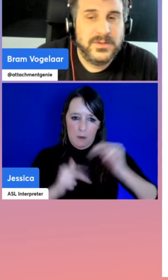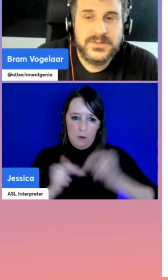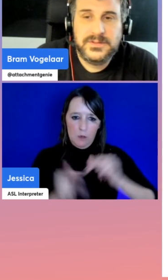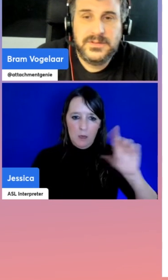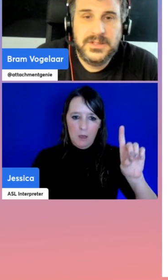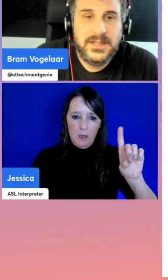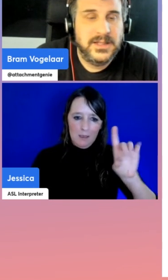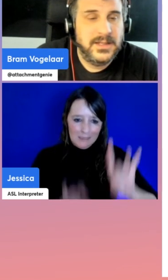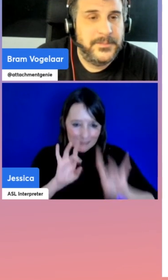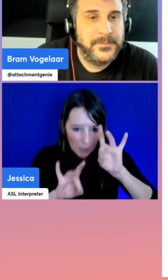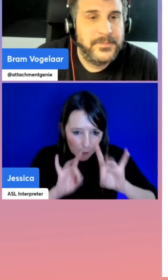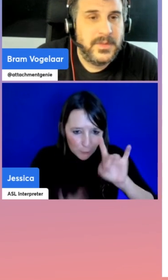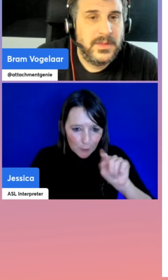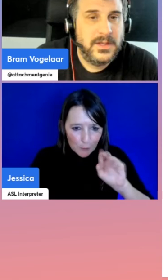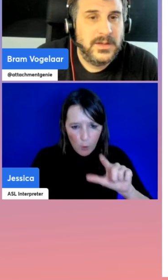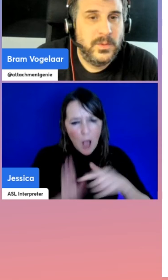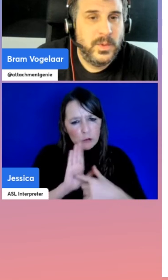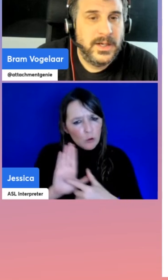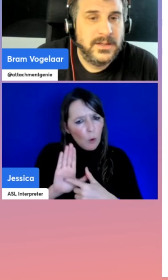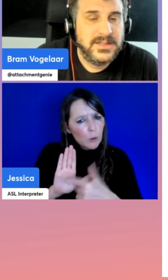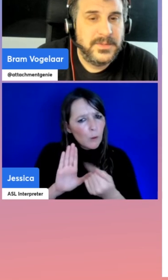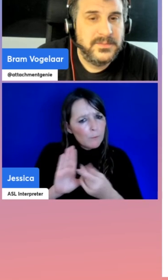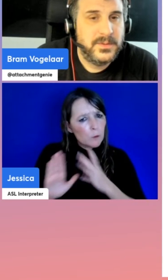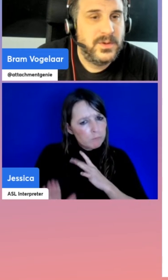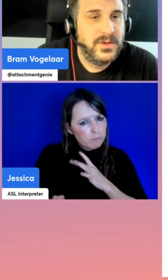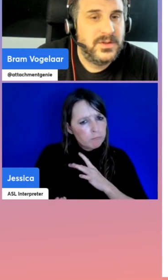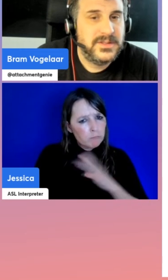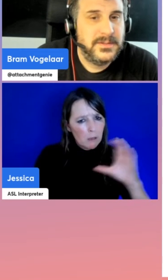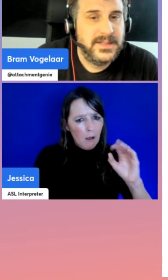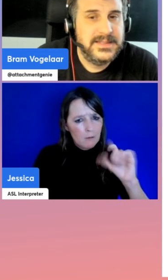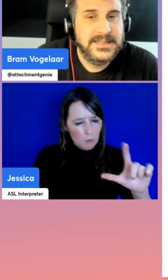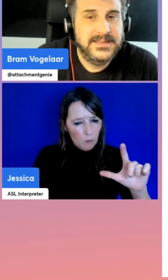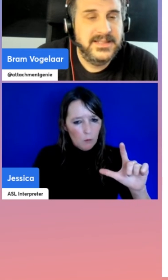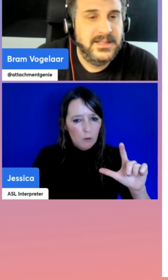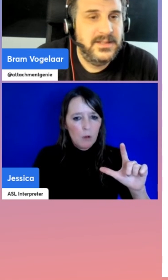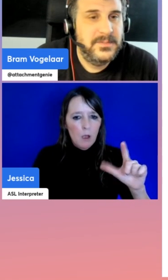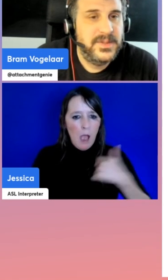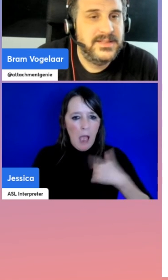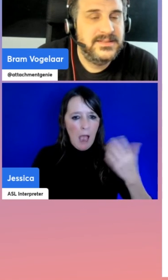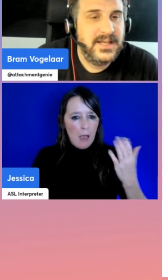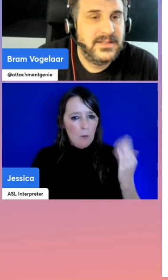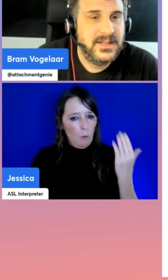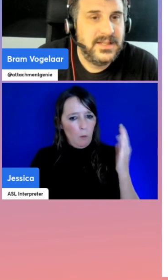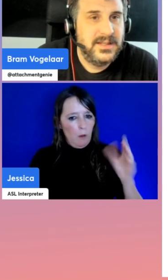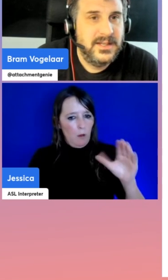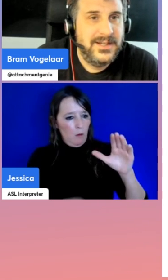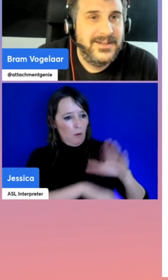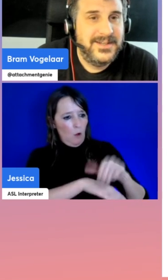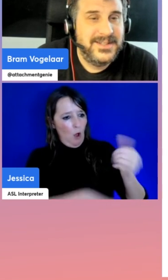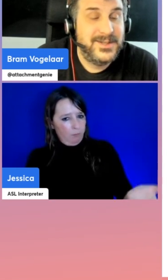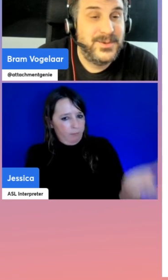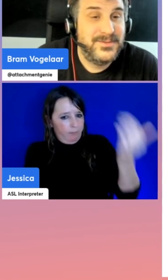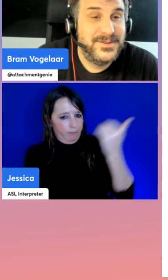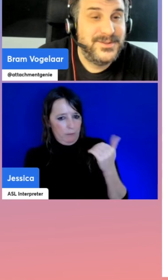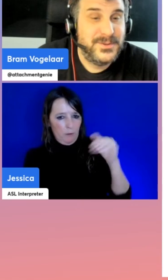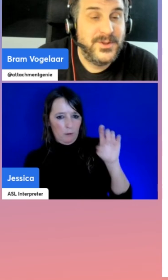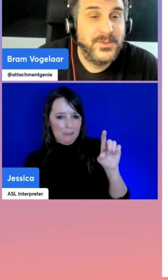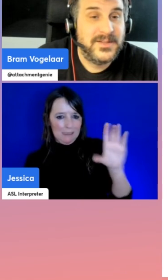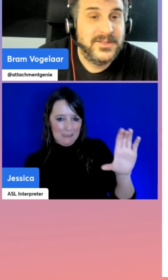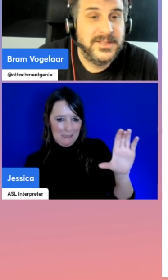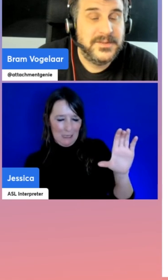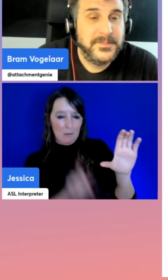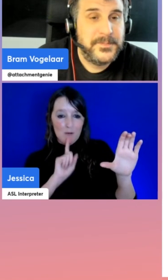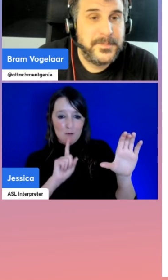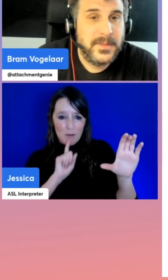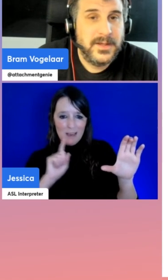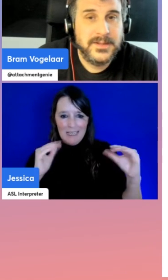here in Consul where sometimes I'm going to call something a DC, but it's actually the equivalent to a